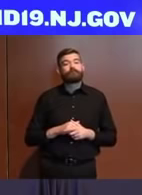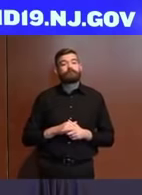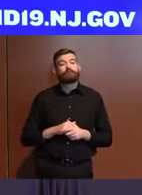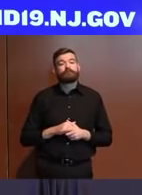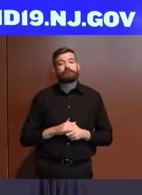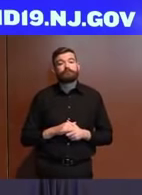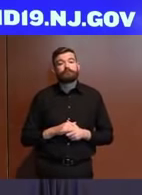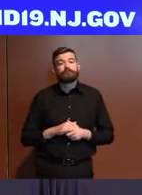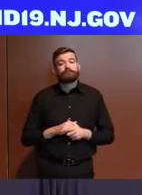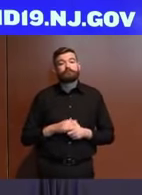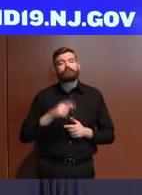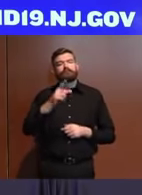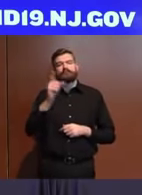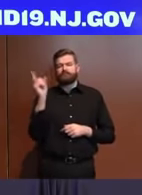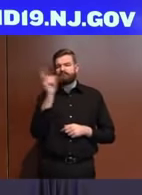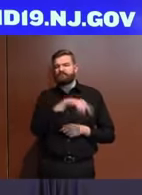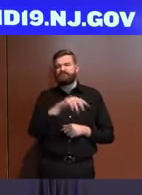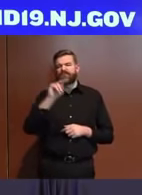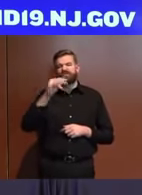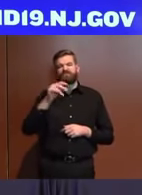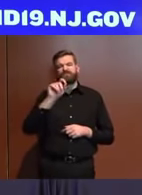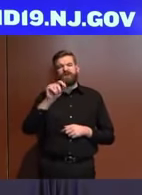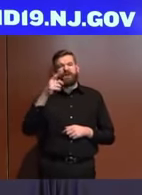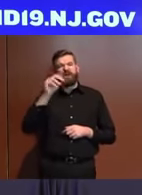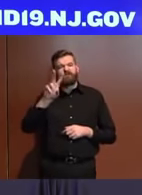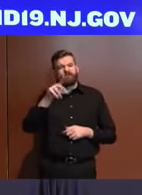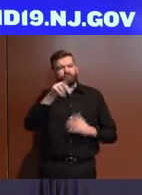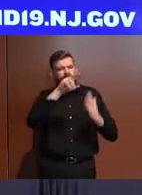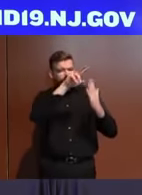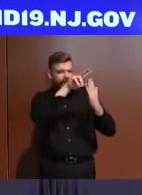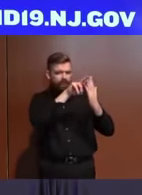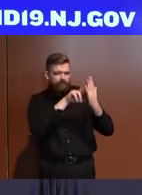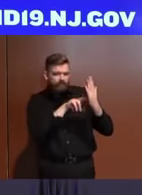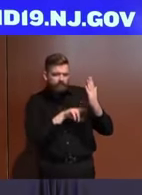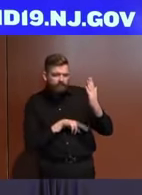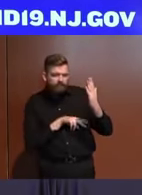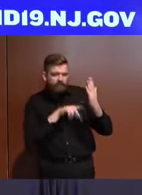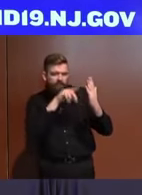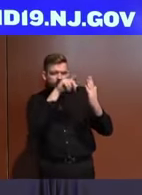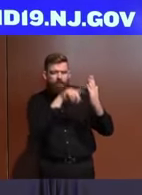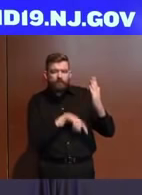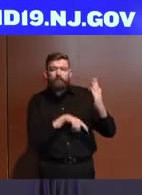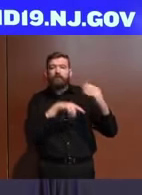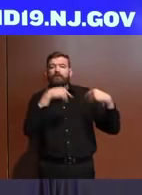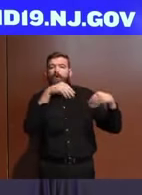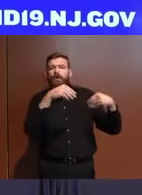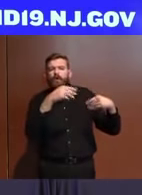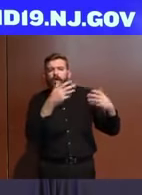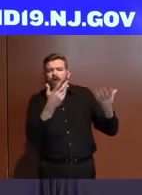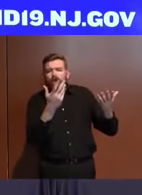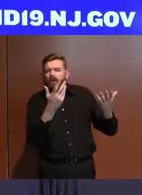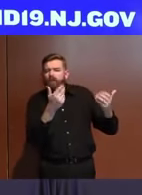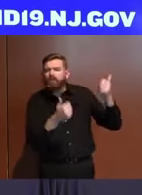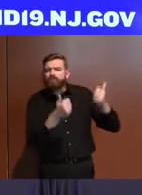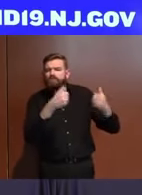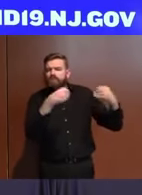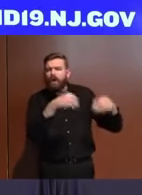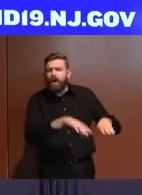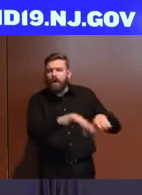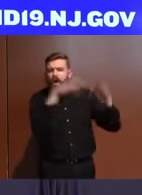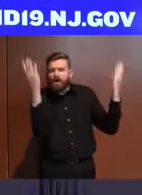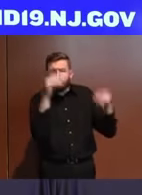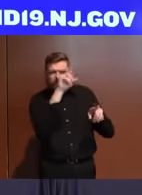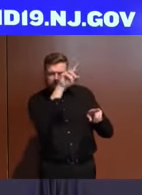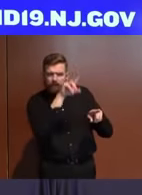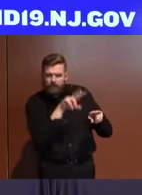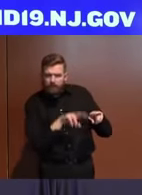covid19.nj.gov and apply these practices in your establishments. I spoke earlier today, or exchanged